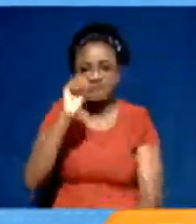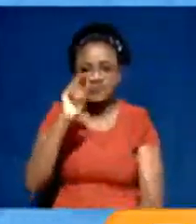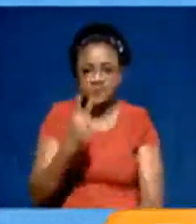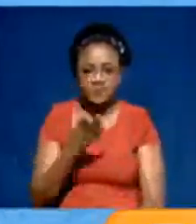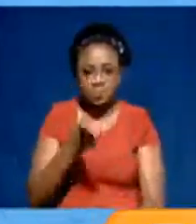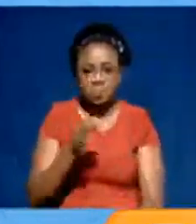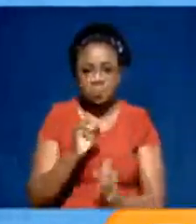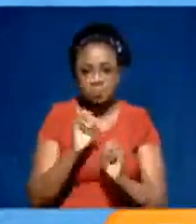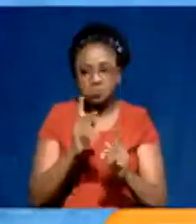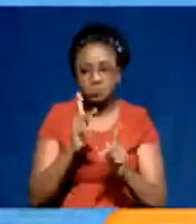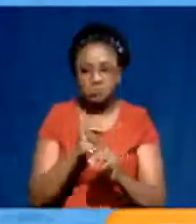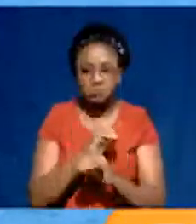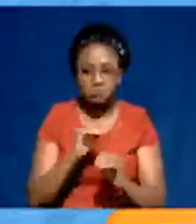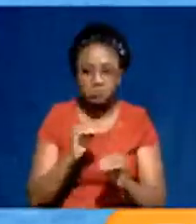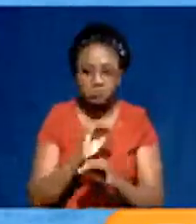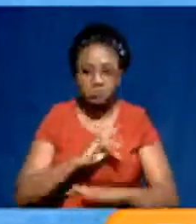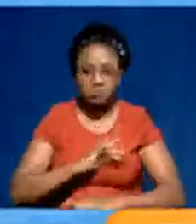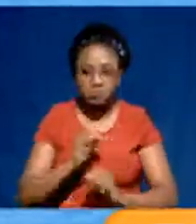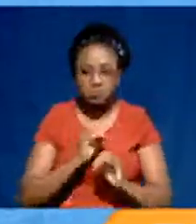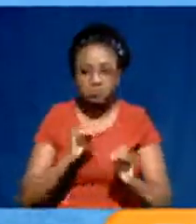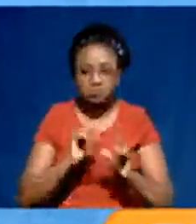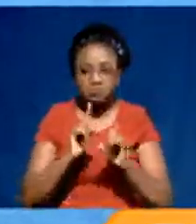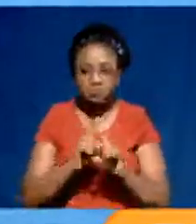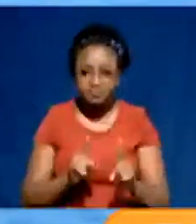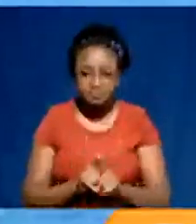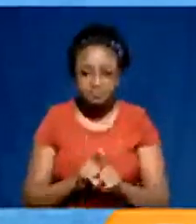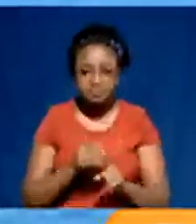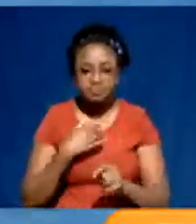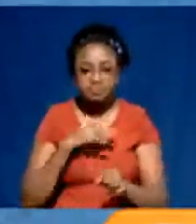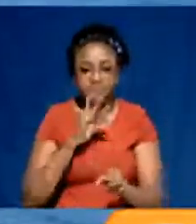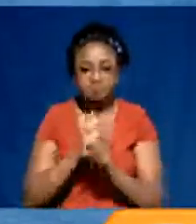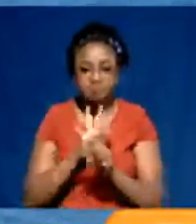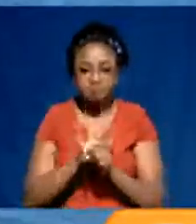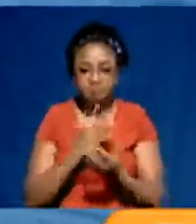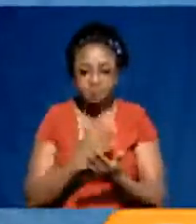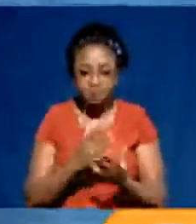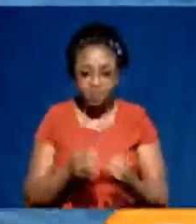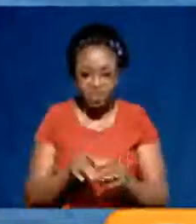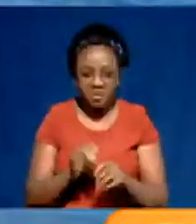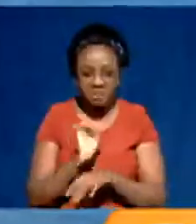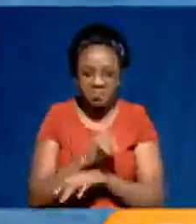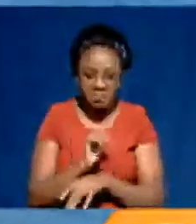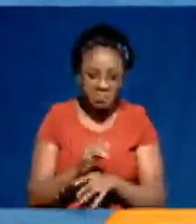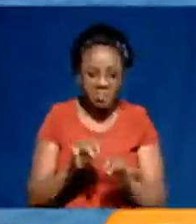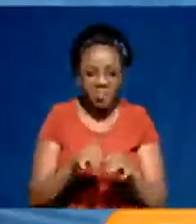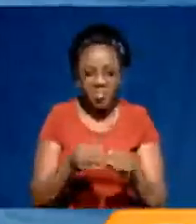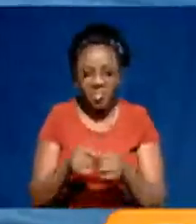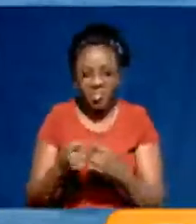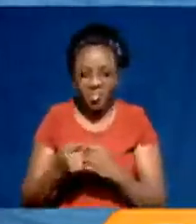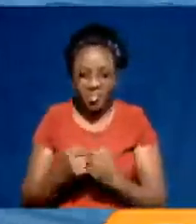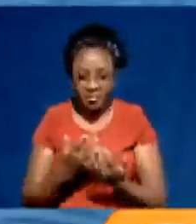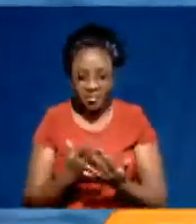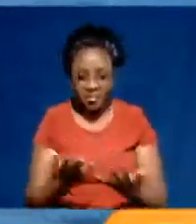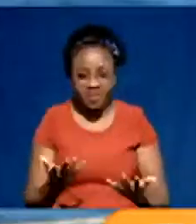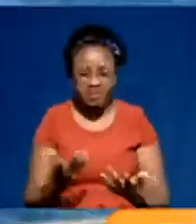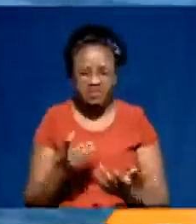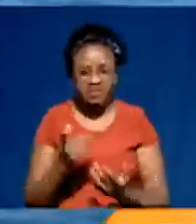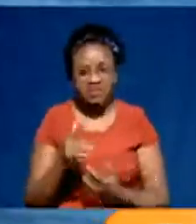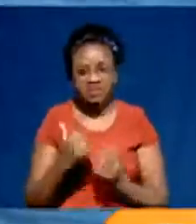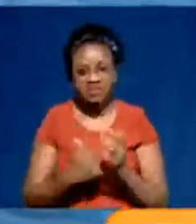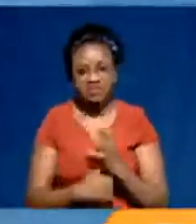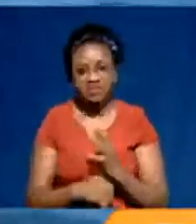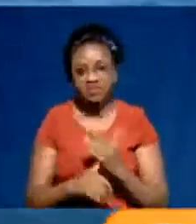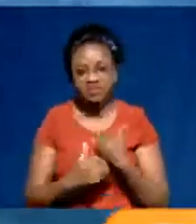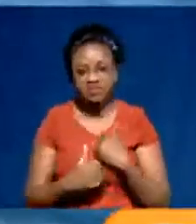then you have total dissolved substances also being too much in the water, then you'll have a problem.